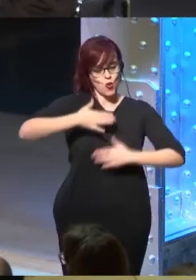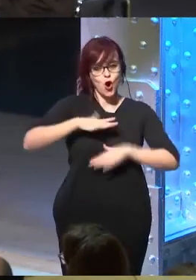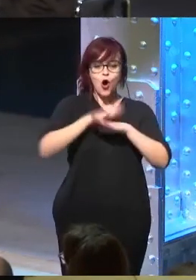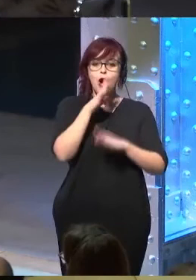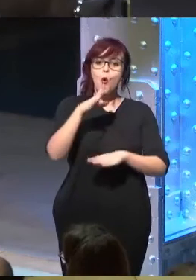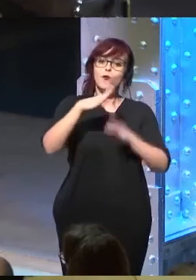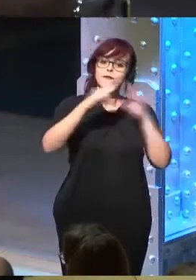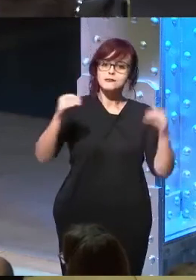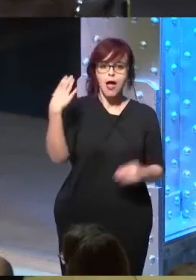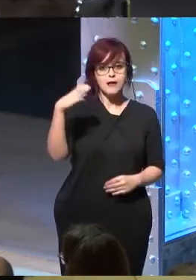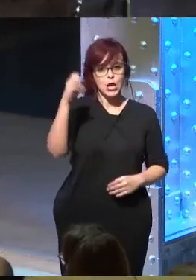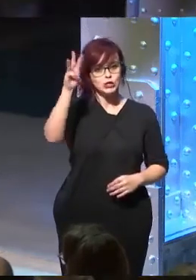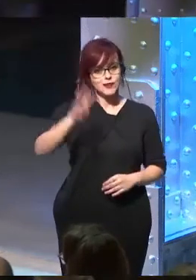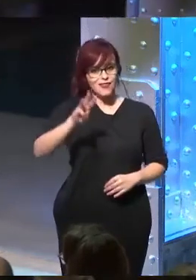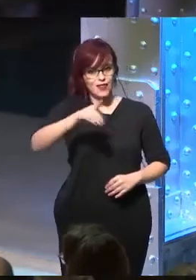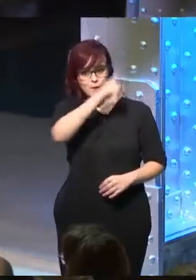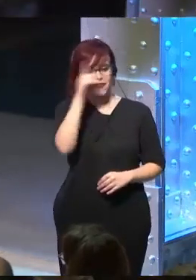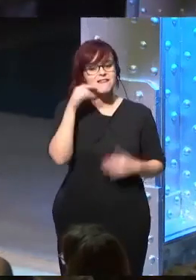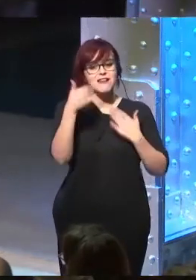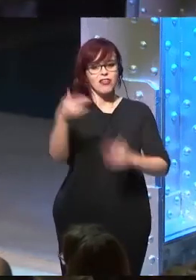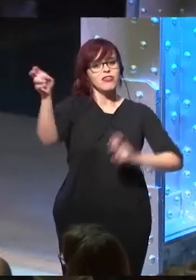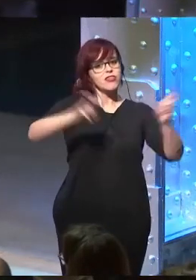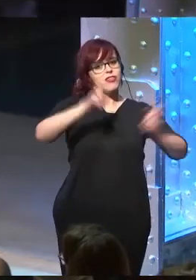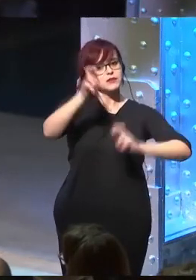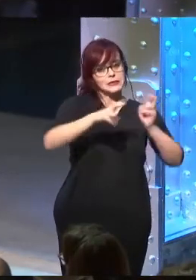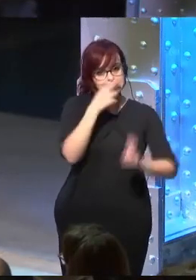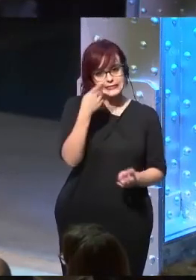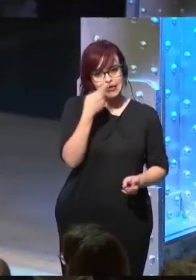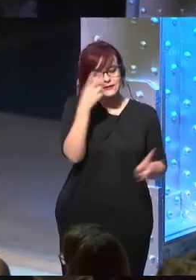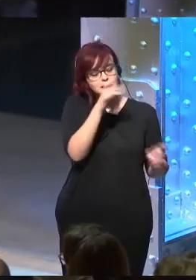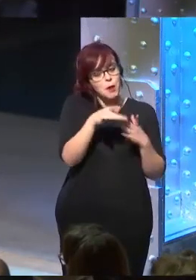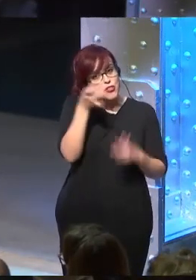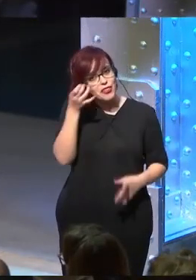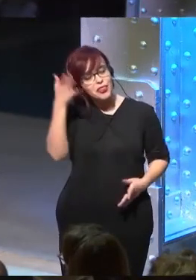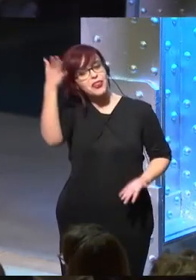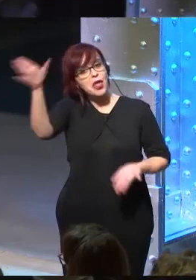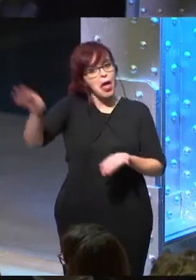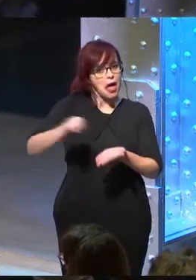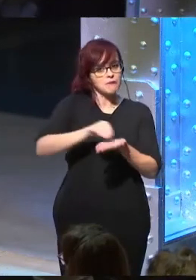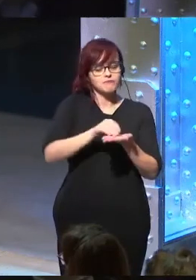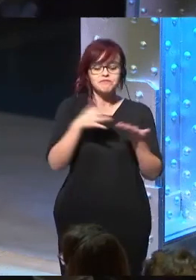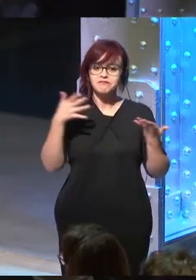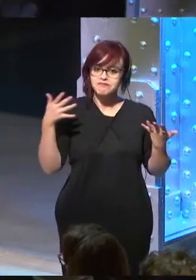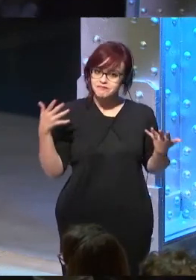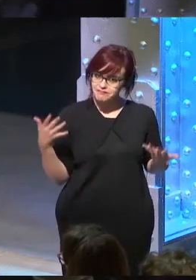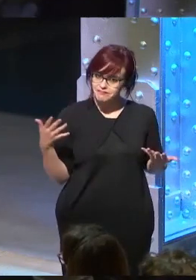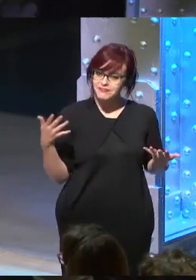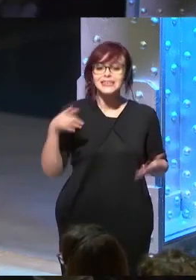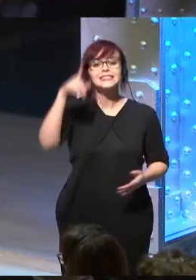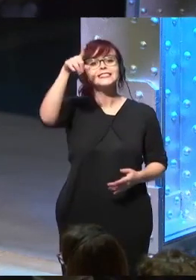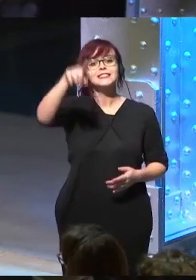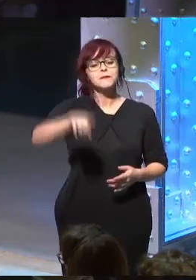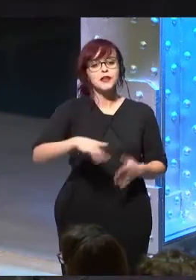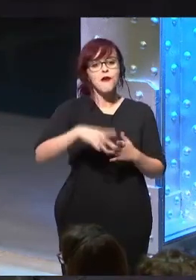to speak on behalf of the Universidad Carlos III from Madrid, I would like to thank all those present here for having